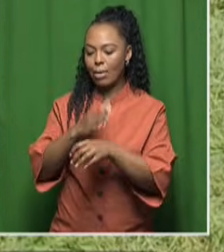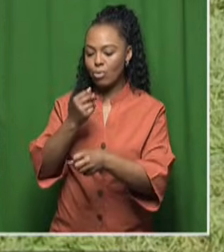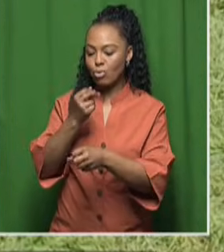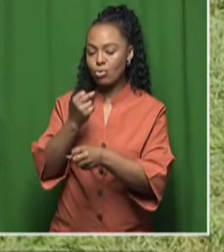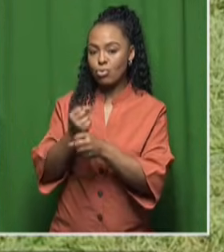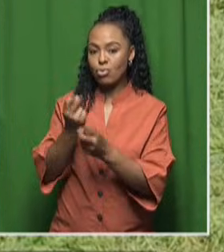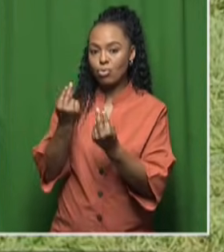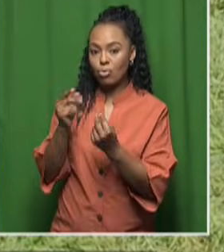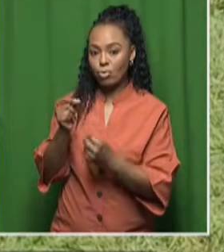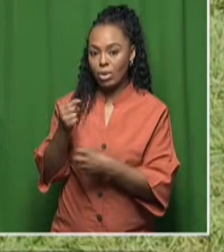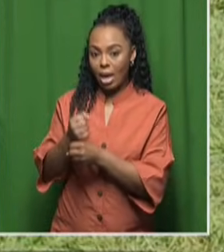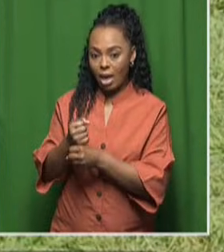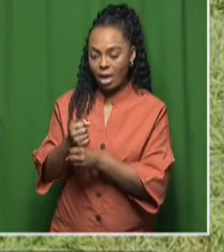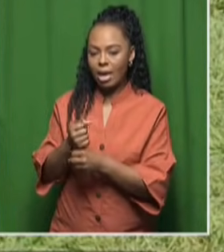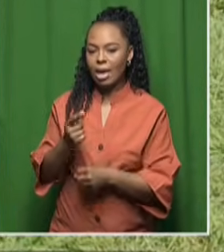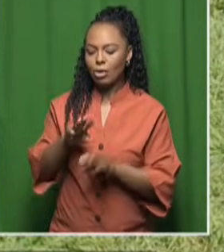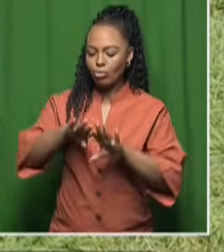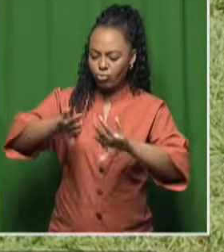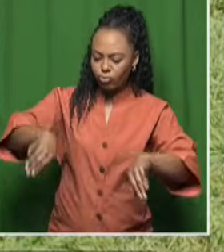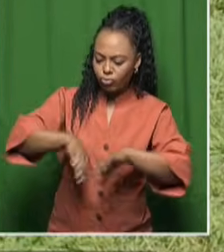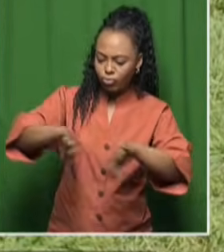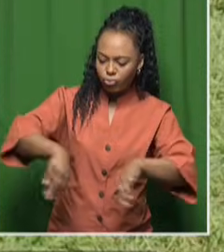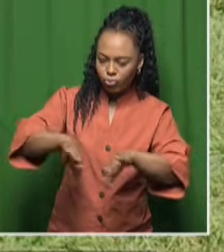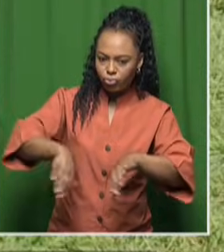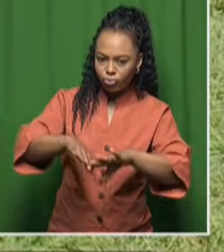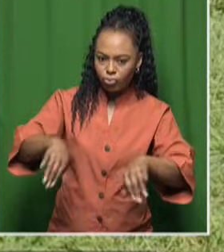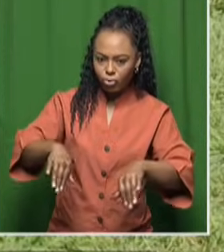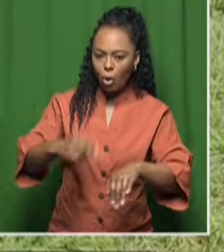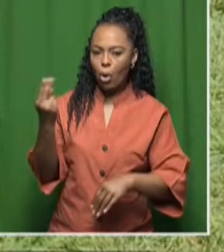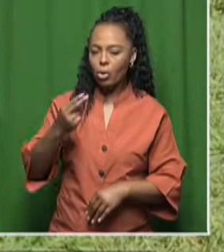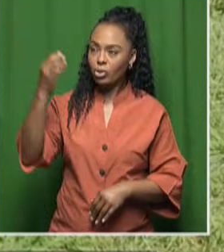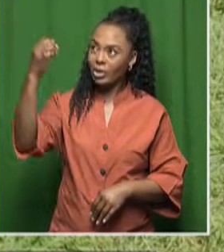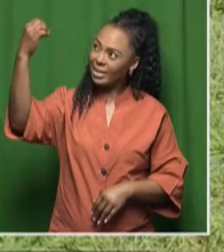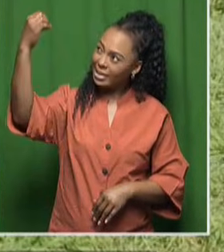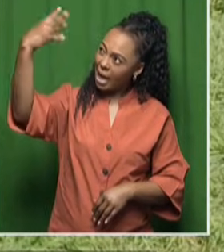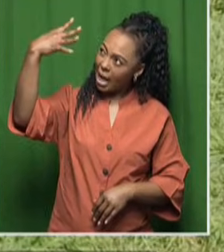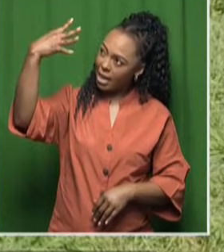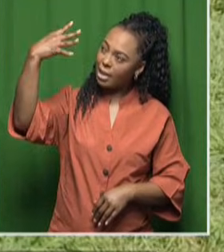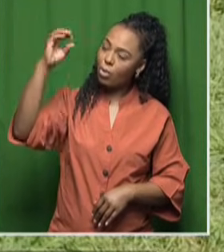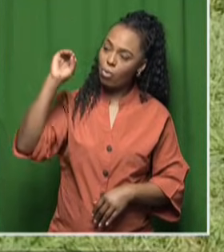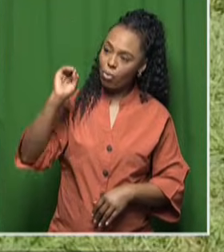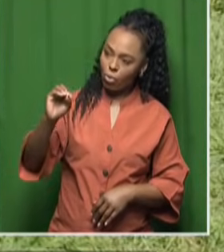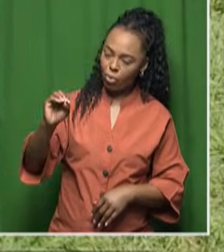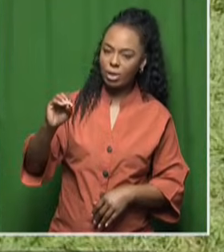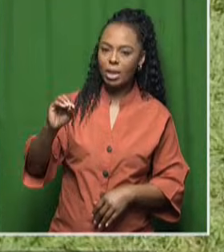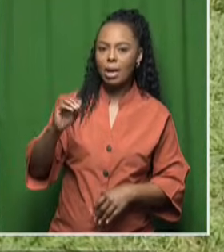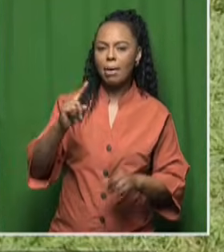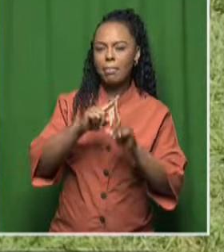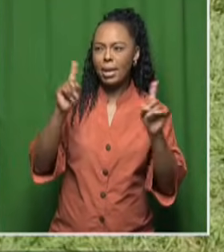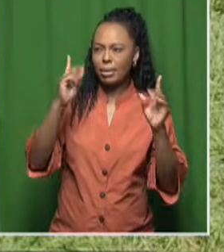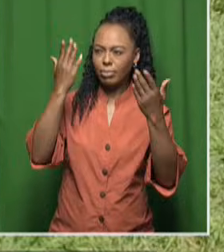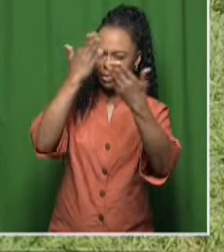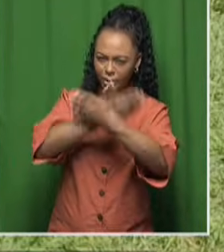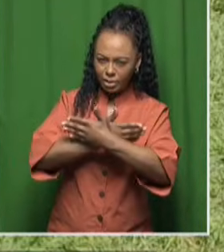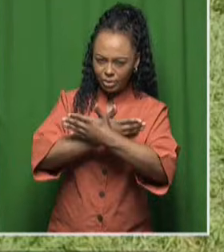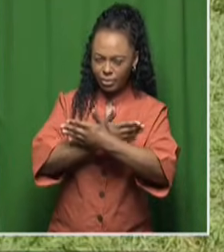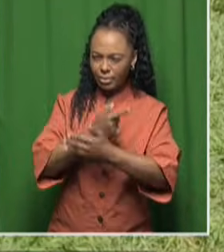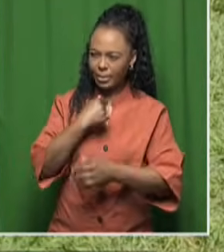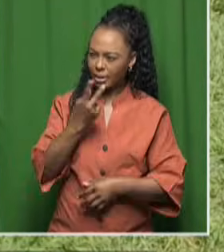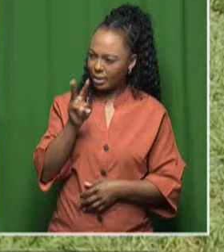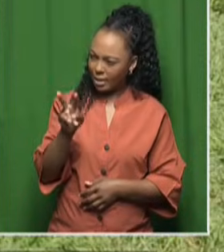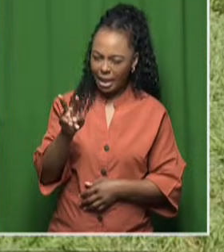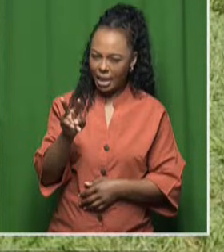they were swimming and playing around, but it was also sunny. And in the evening I realized they had irritation